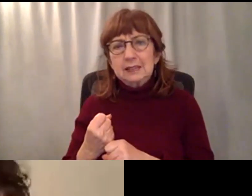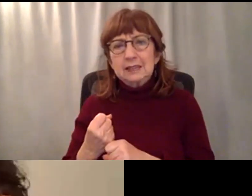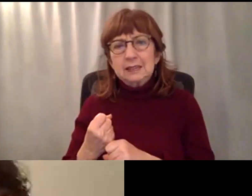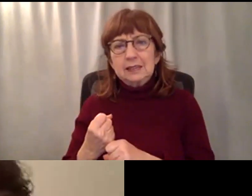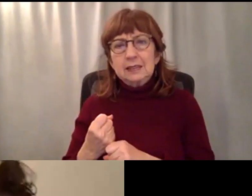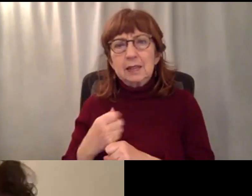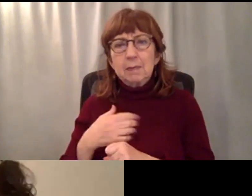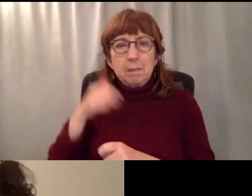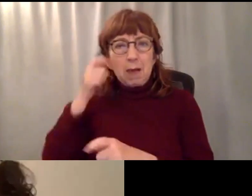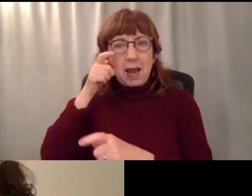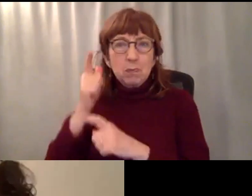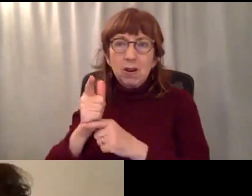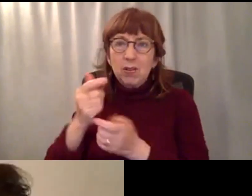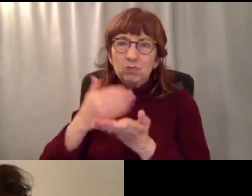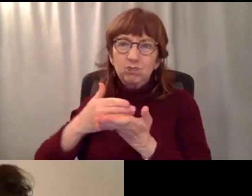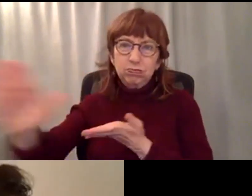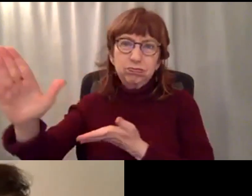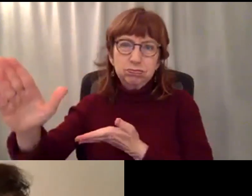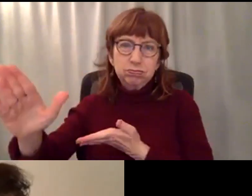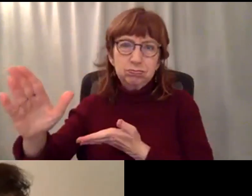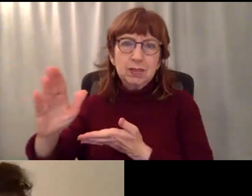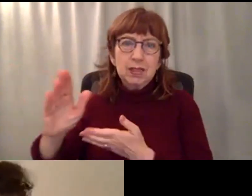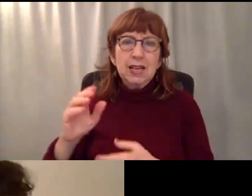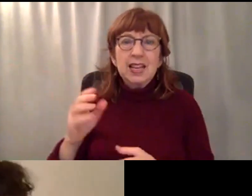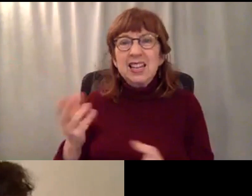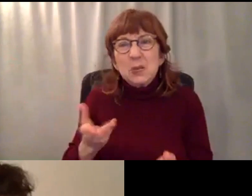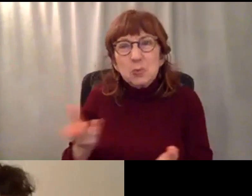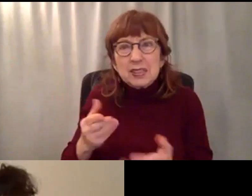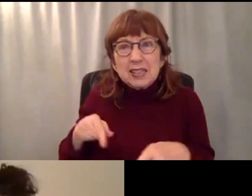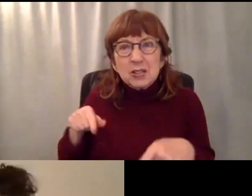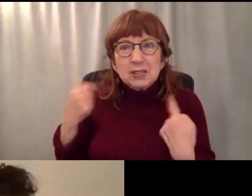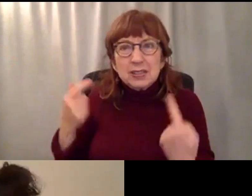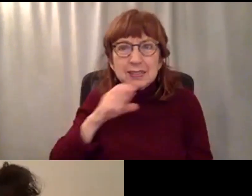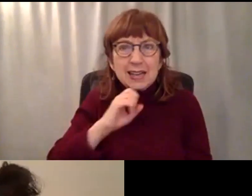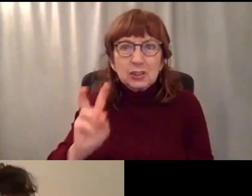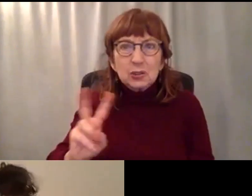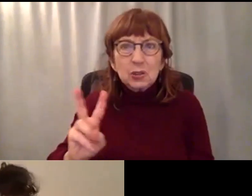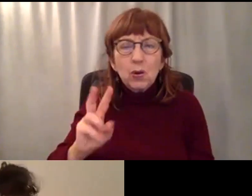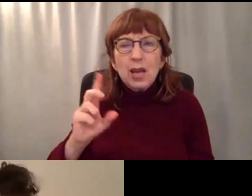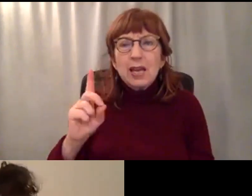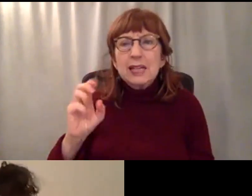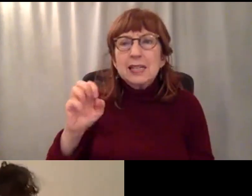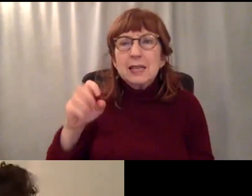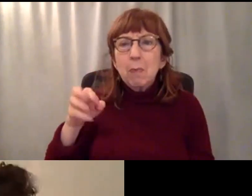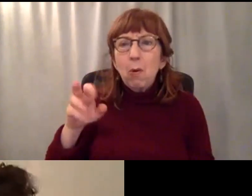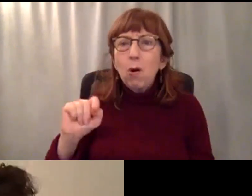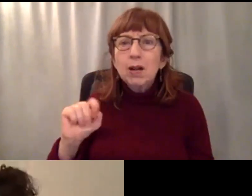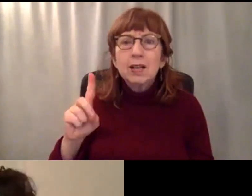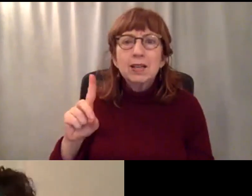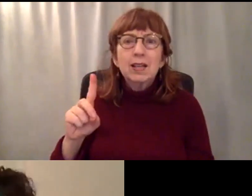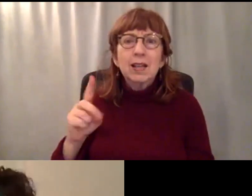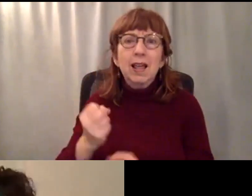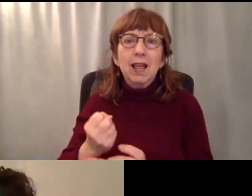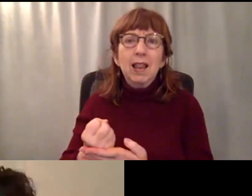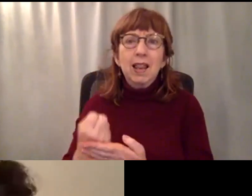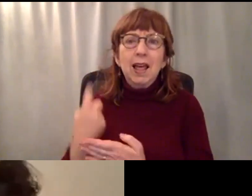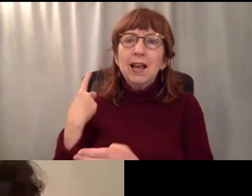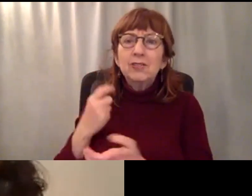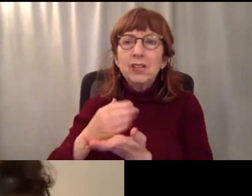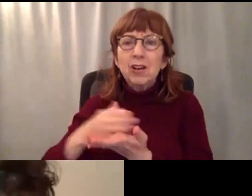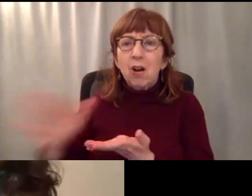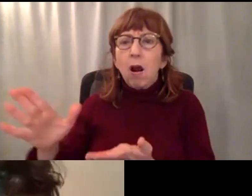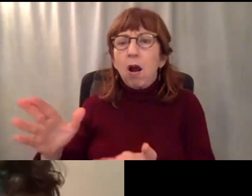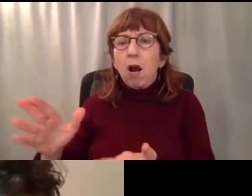to my brother being deported. He was here since he was two. He got deported last year. And that was just something